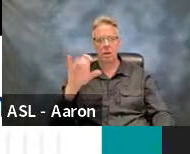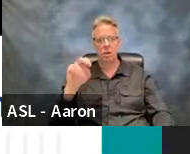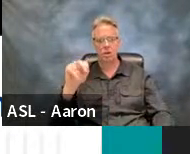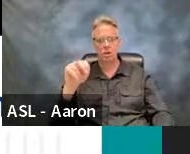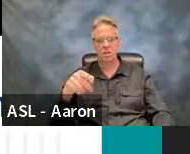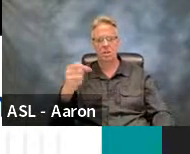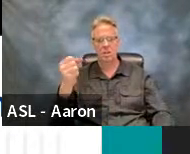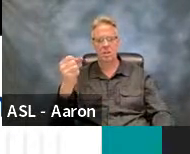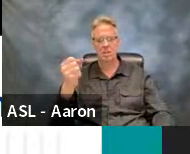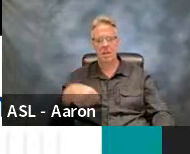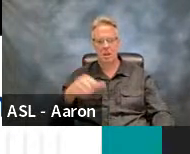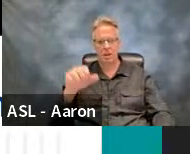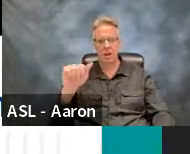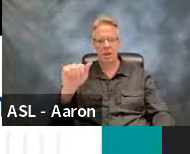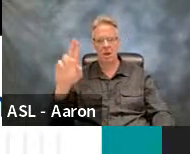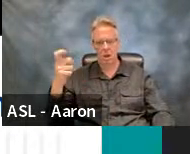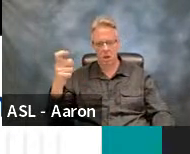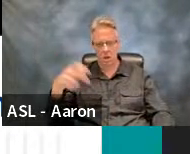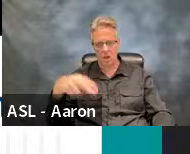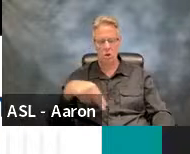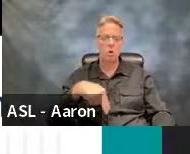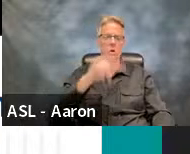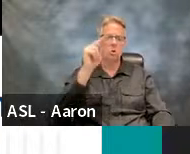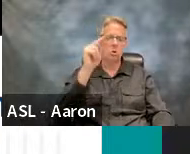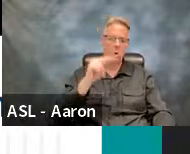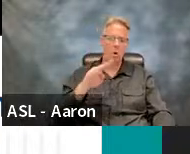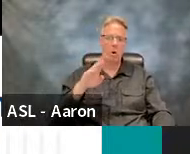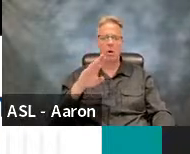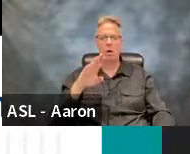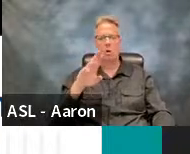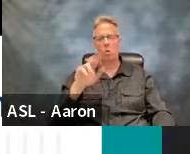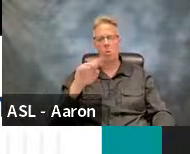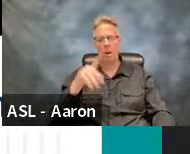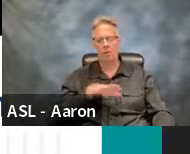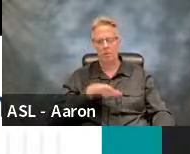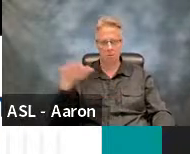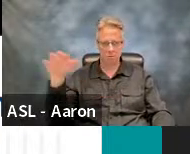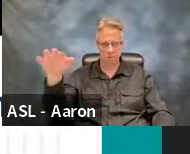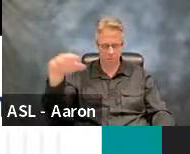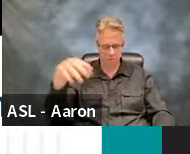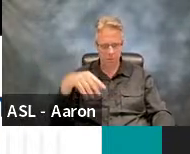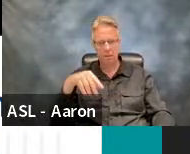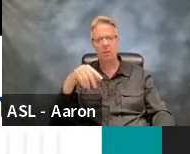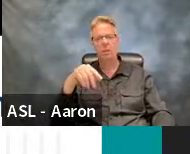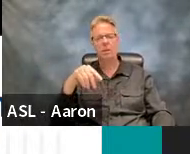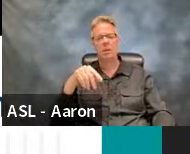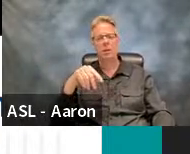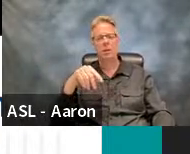Southbound is an aux lane, northbound is a braided ramp. There are